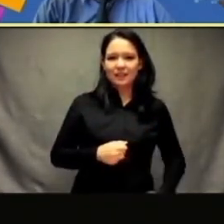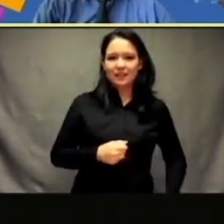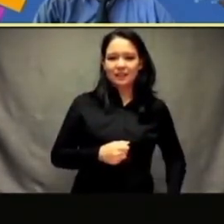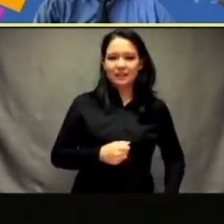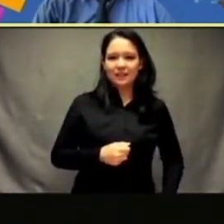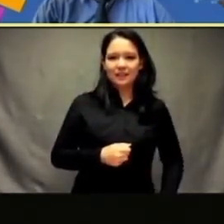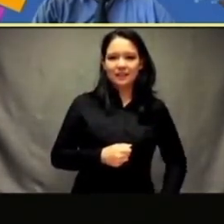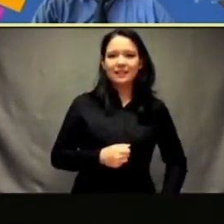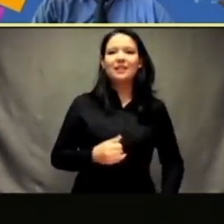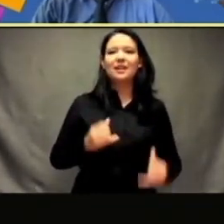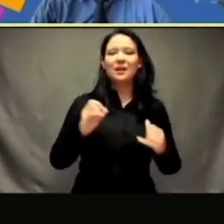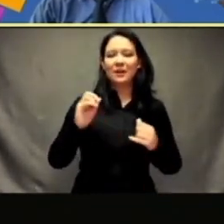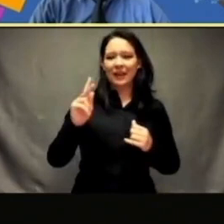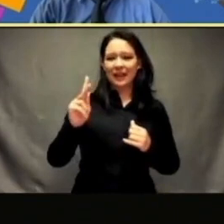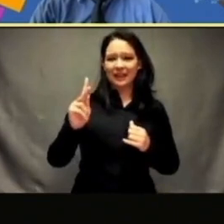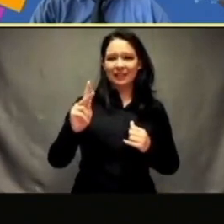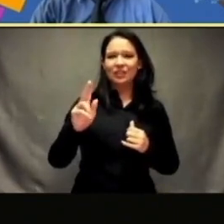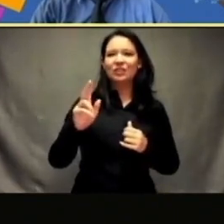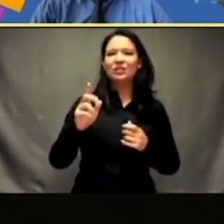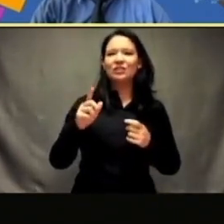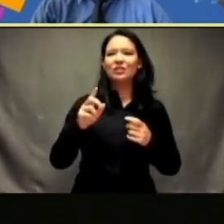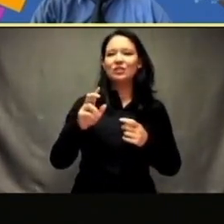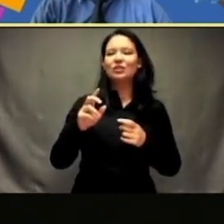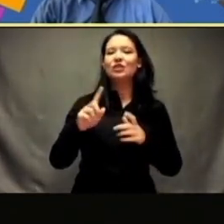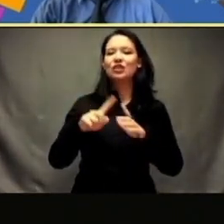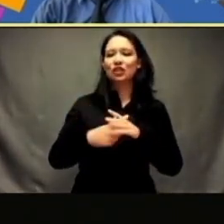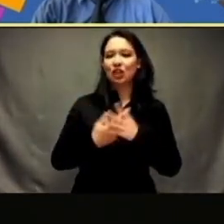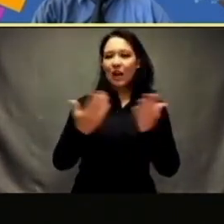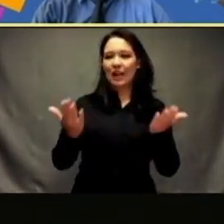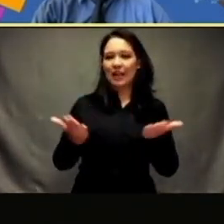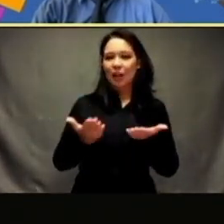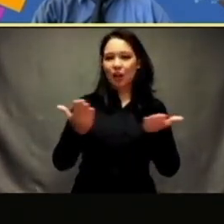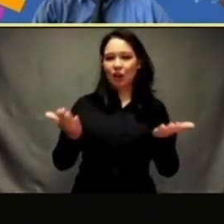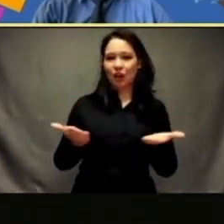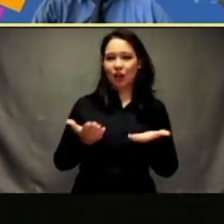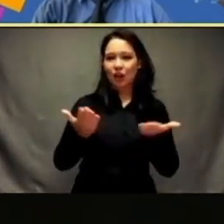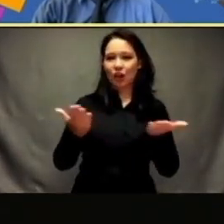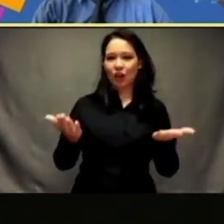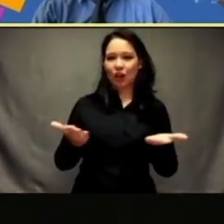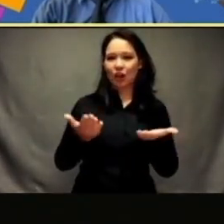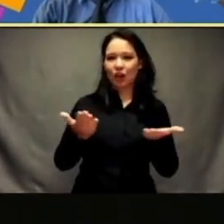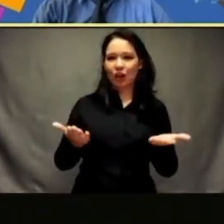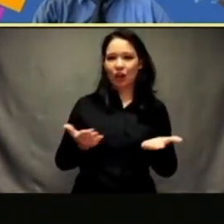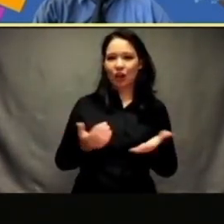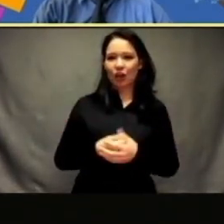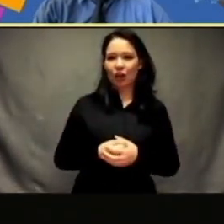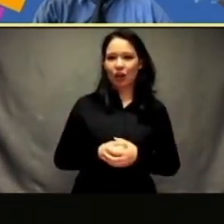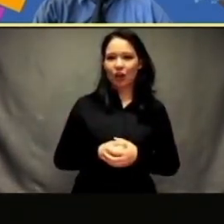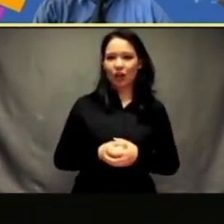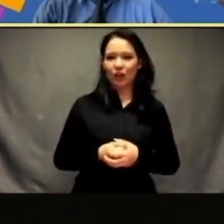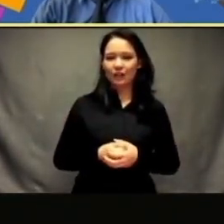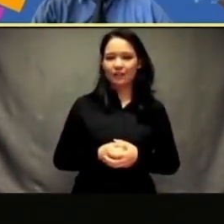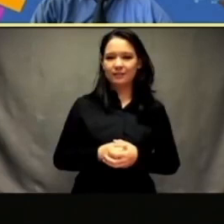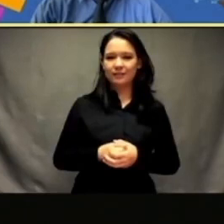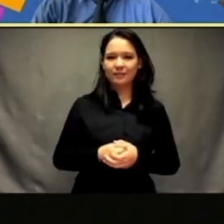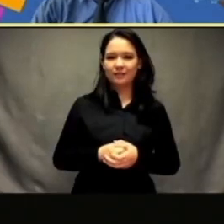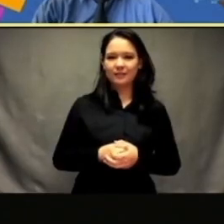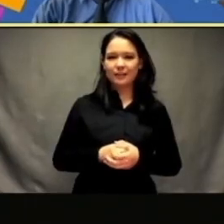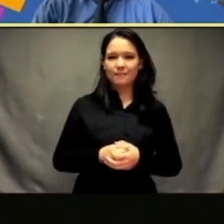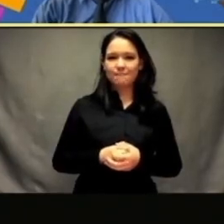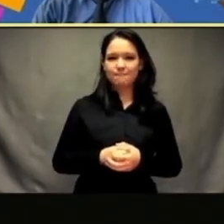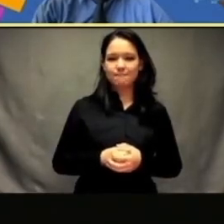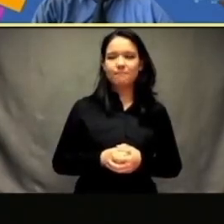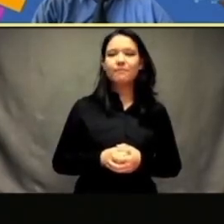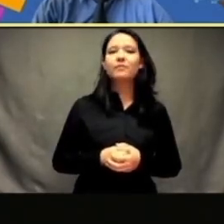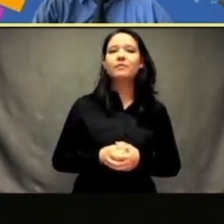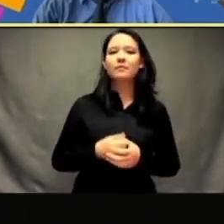There we go. Okay, I'm gonna do it through this one. Okay, so we're gonna start here. Let me get going here. There. Okay, so now I'm